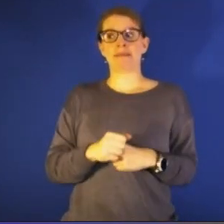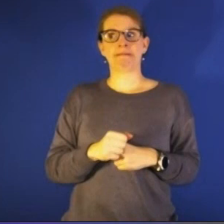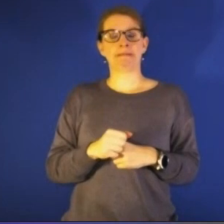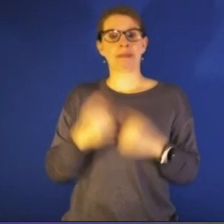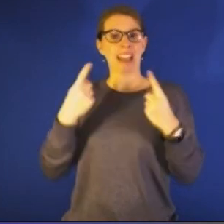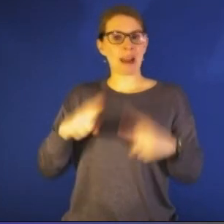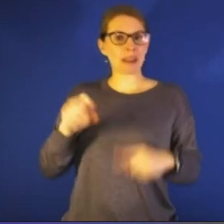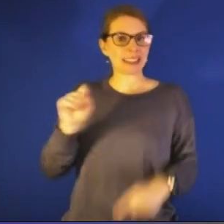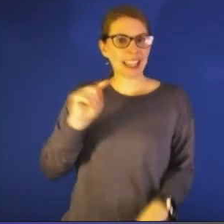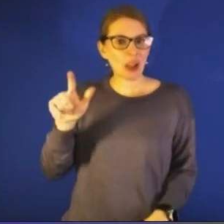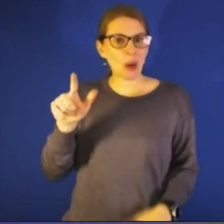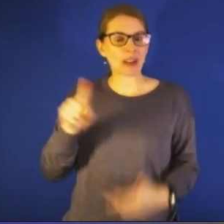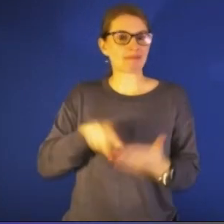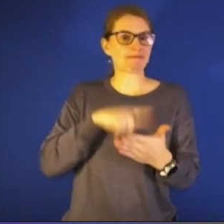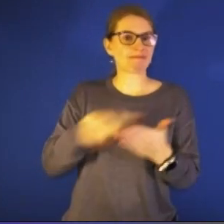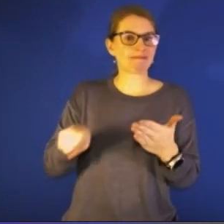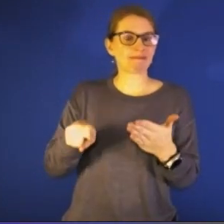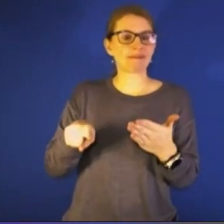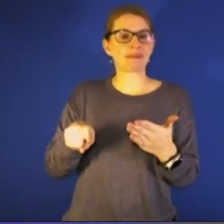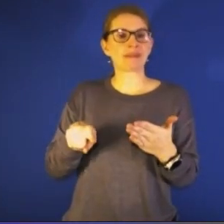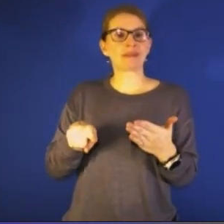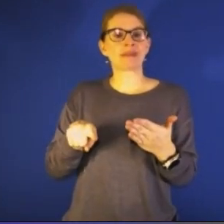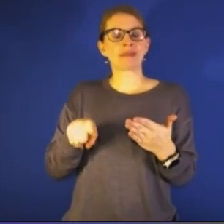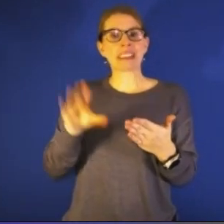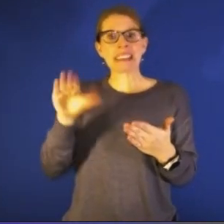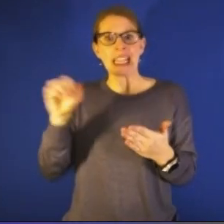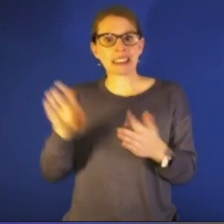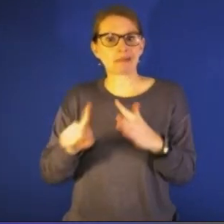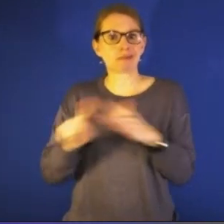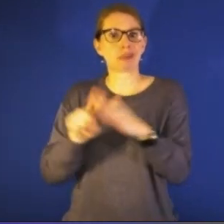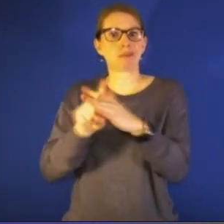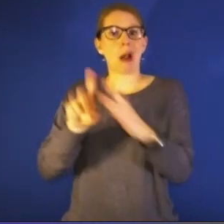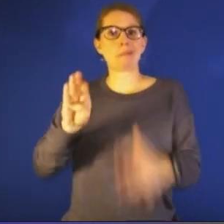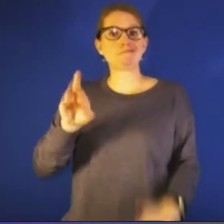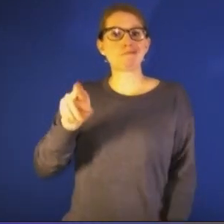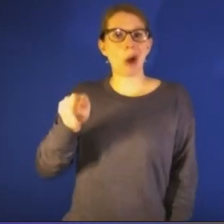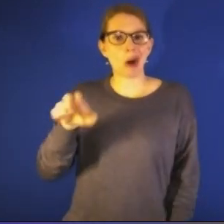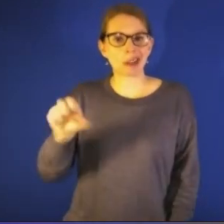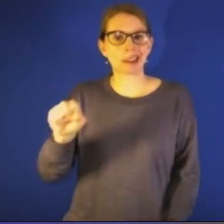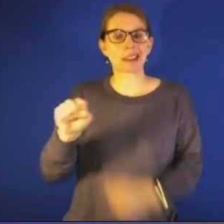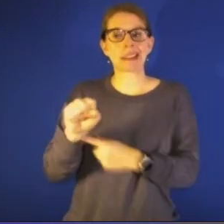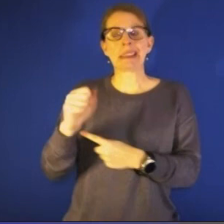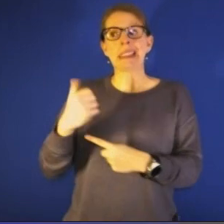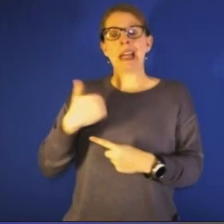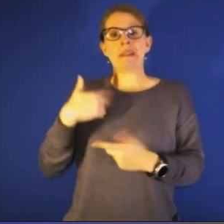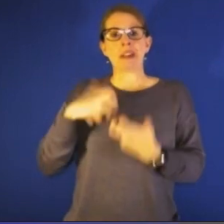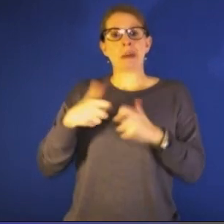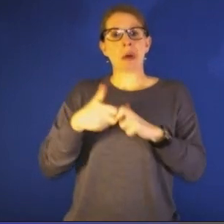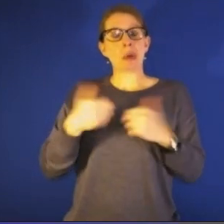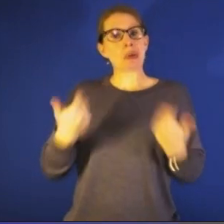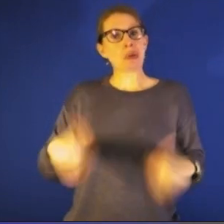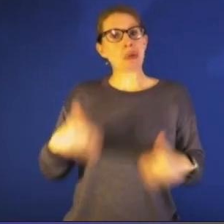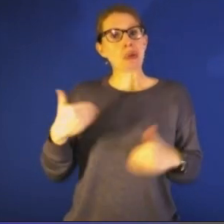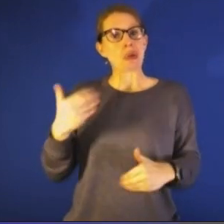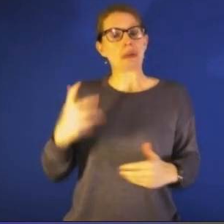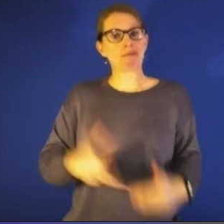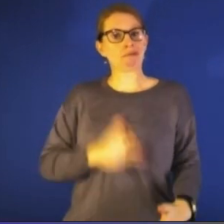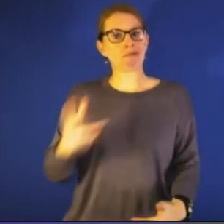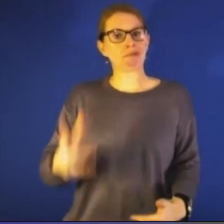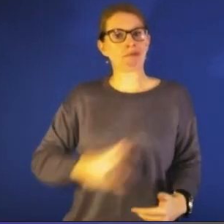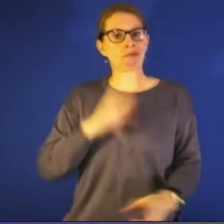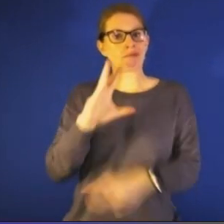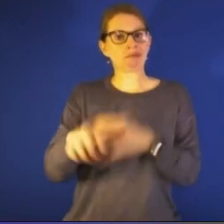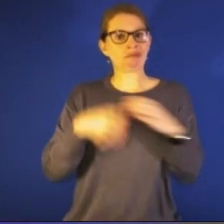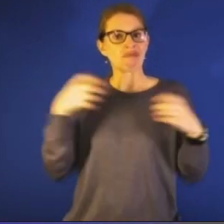when they're canceling a lot of cases, and when Barnes starts to have troubles like that, that's a fine medical organization. That means they're being challenged, and you look